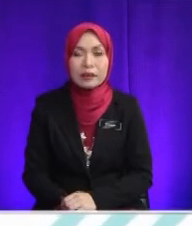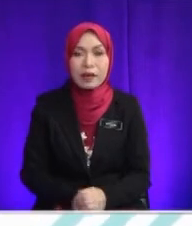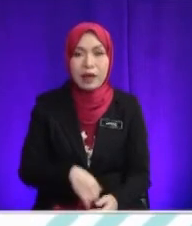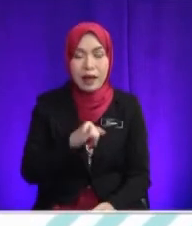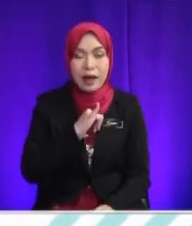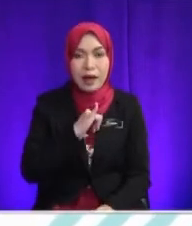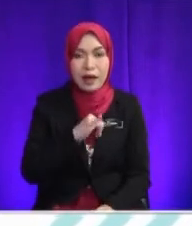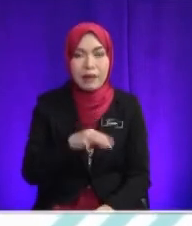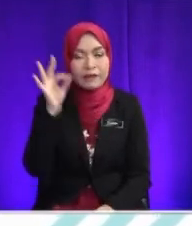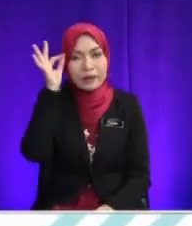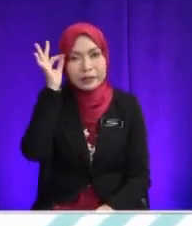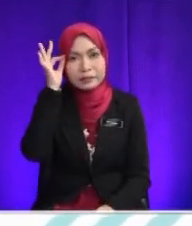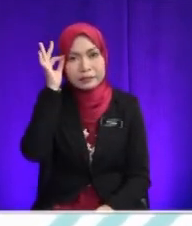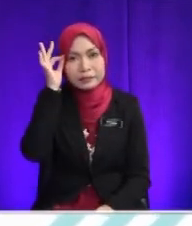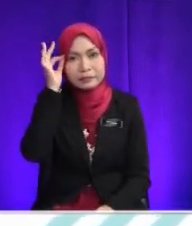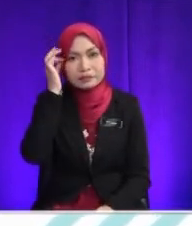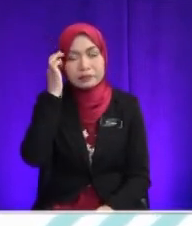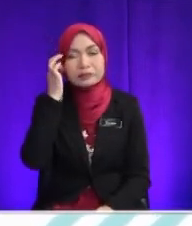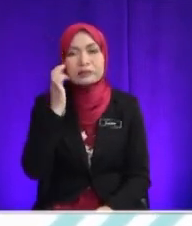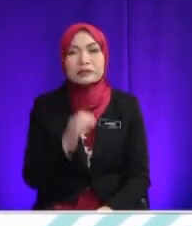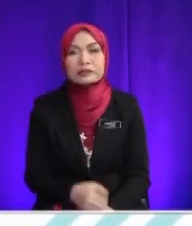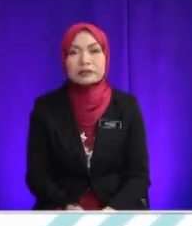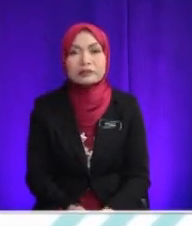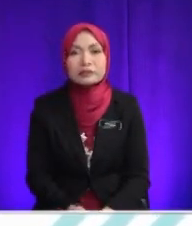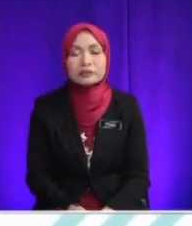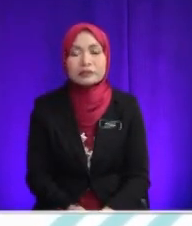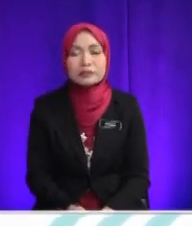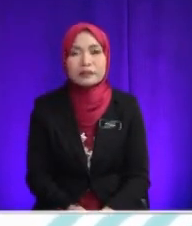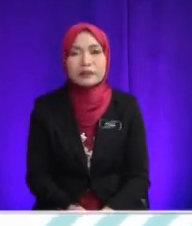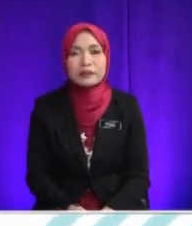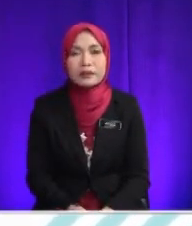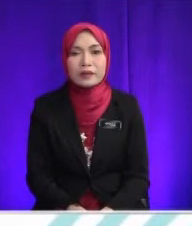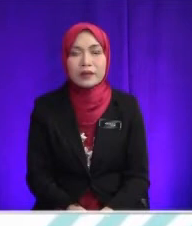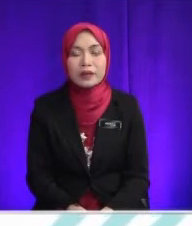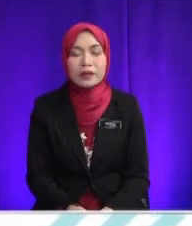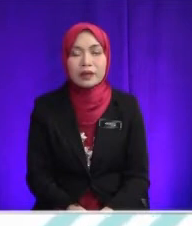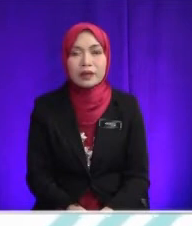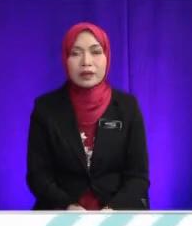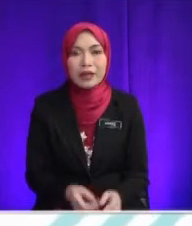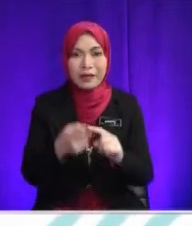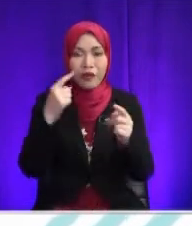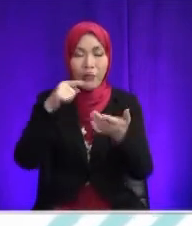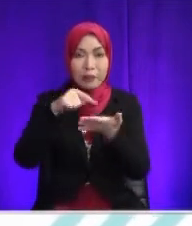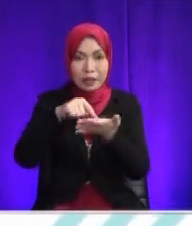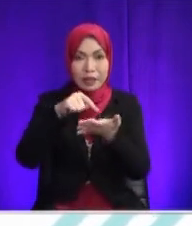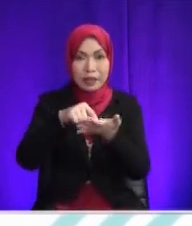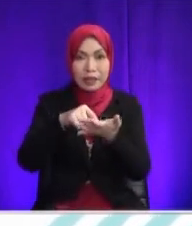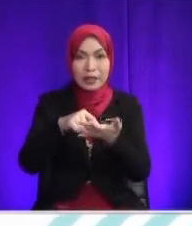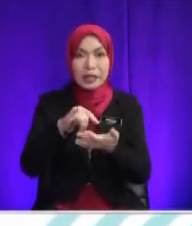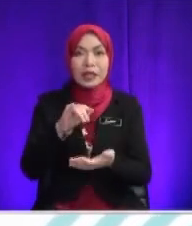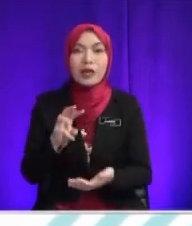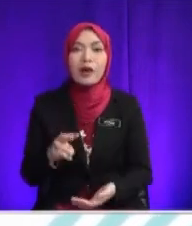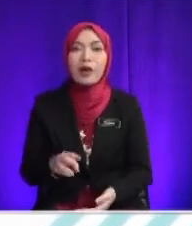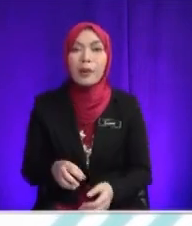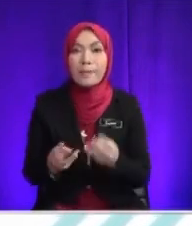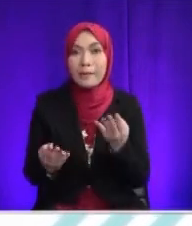will be increased to 15 or even 20 years perhaps. So we can see from here that it will probably be changed. That